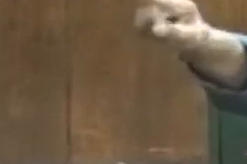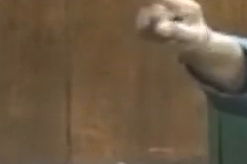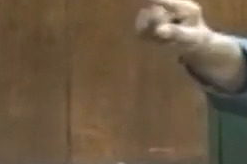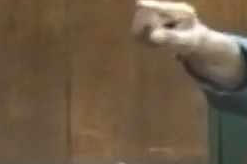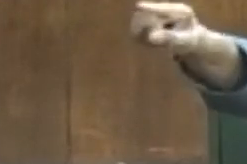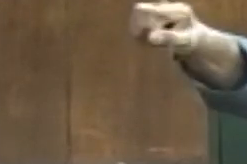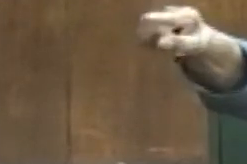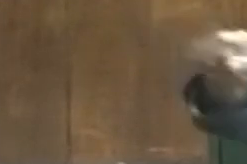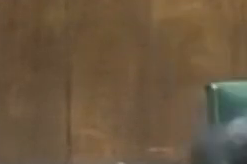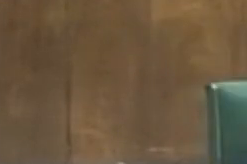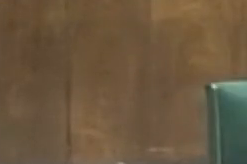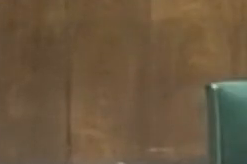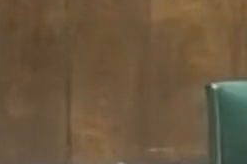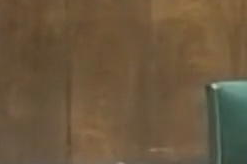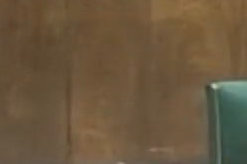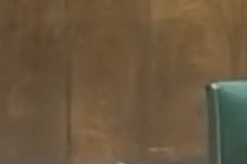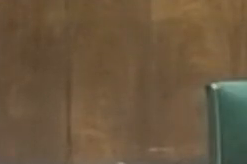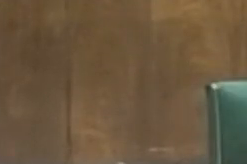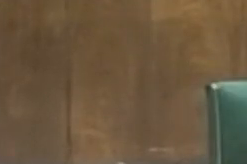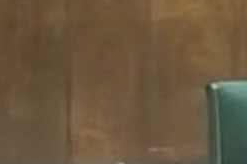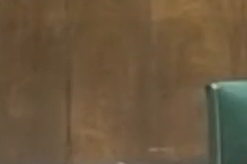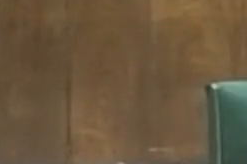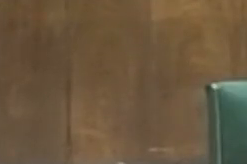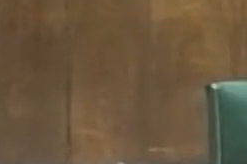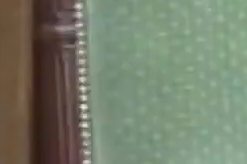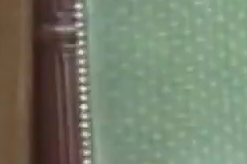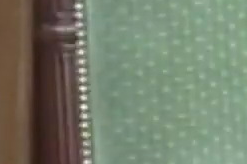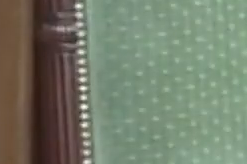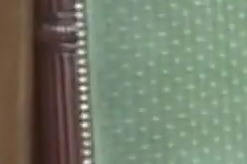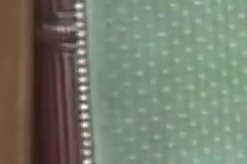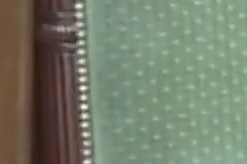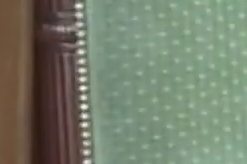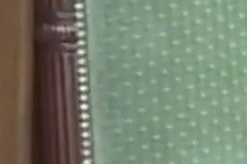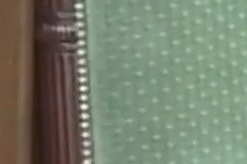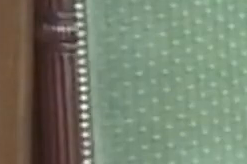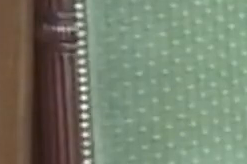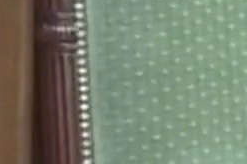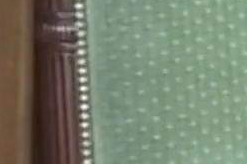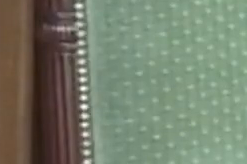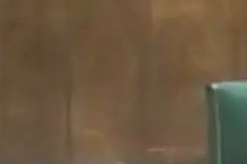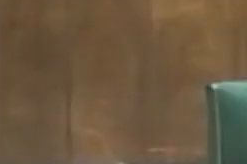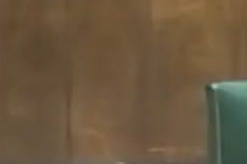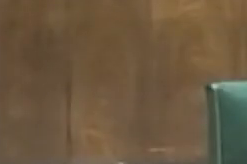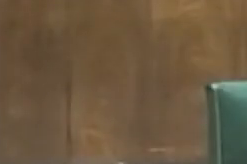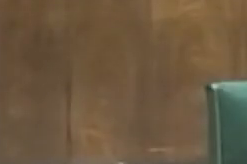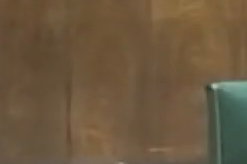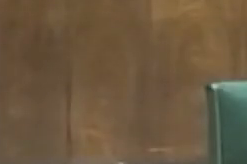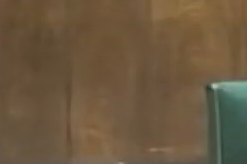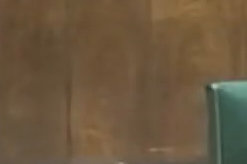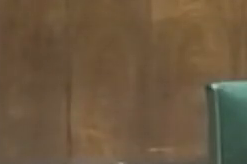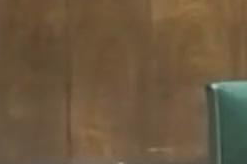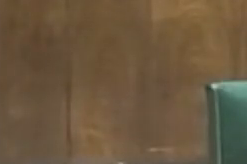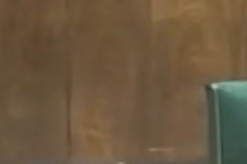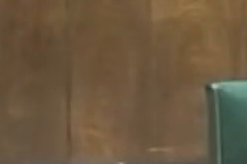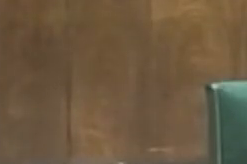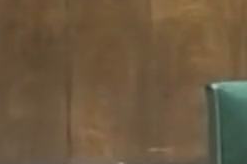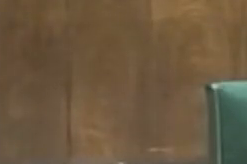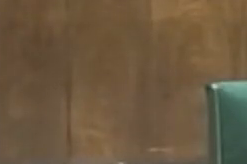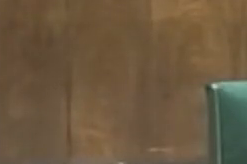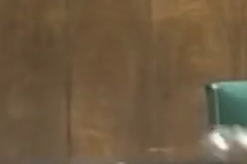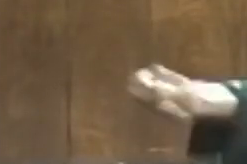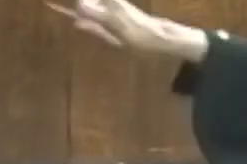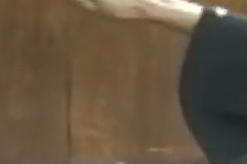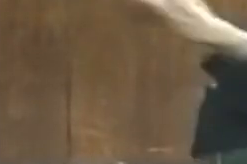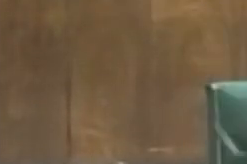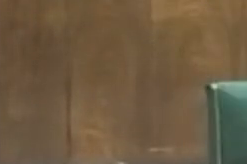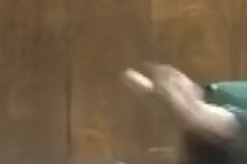I'm only pointing it out to you. That was at Angels in St. Catherine. I'm only pointing it out to you, Mr. President, because when one gets